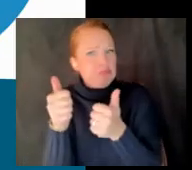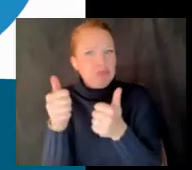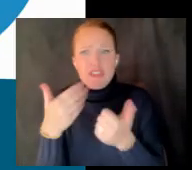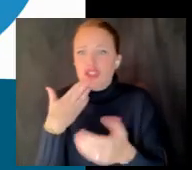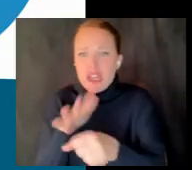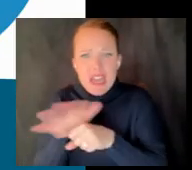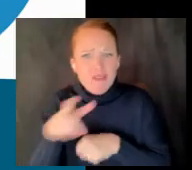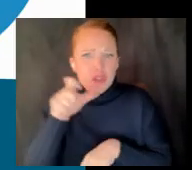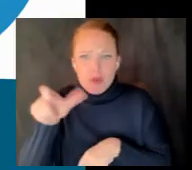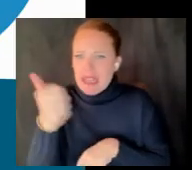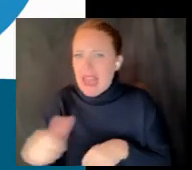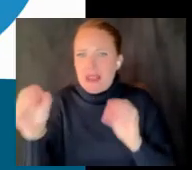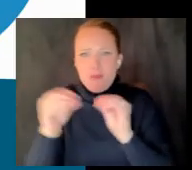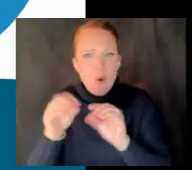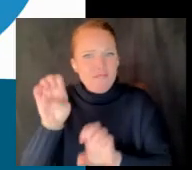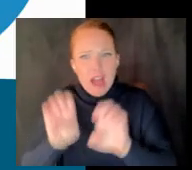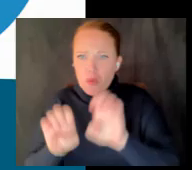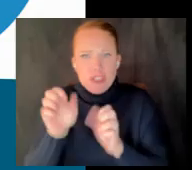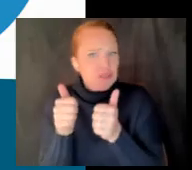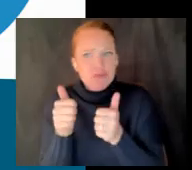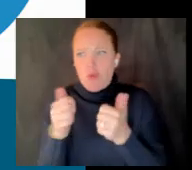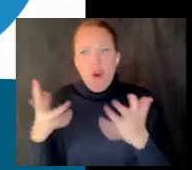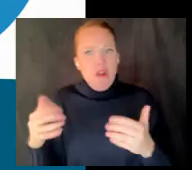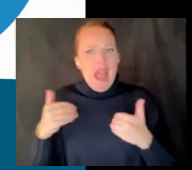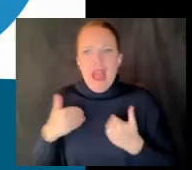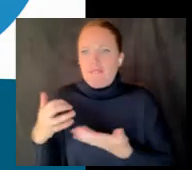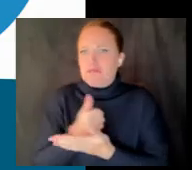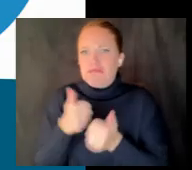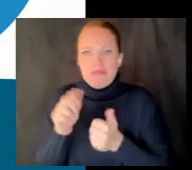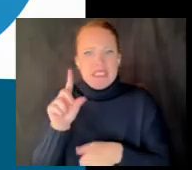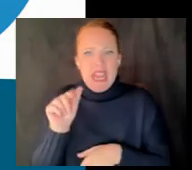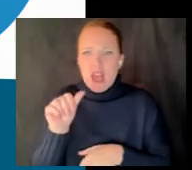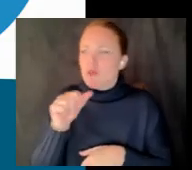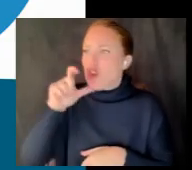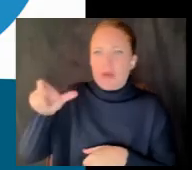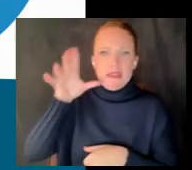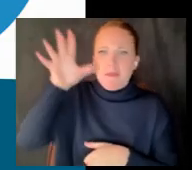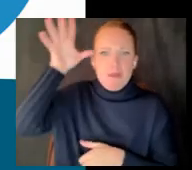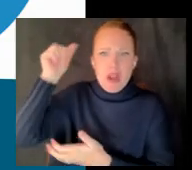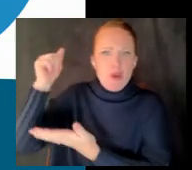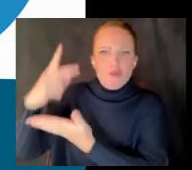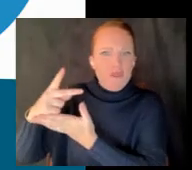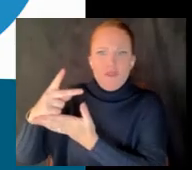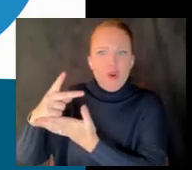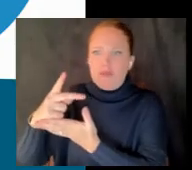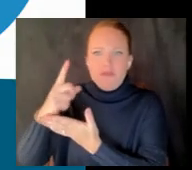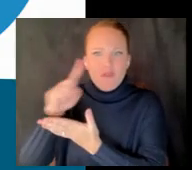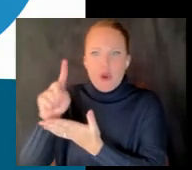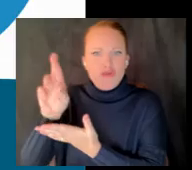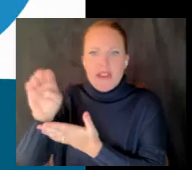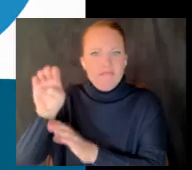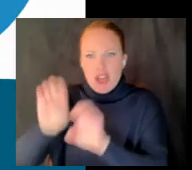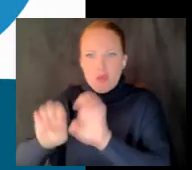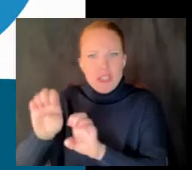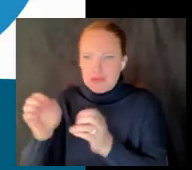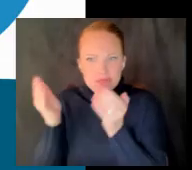considering continued Section 504 eligibility, no parental consent is required for the reevaluation. However, if